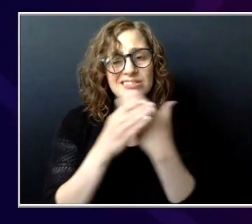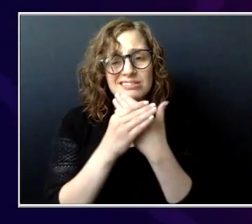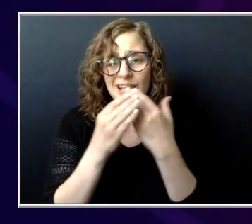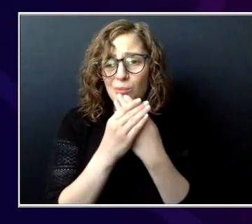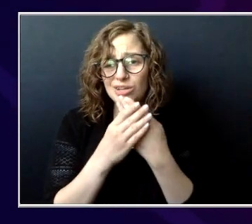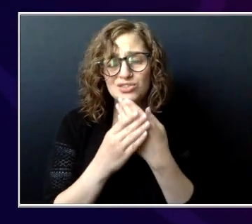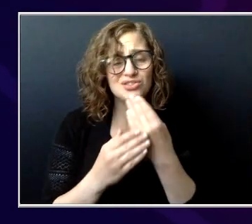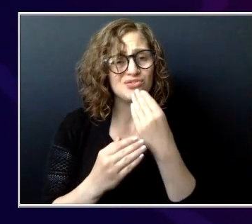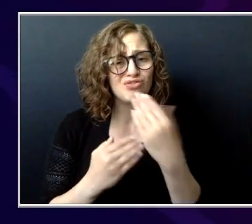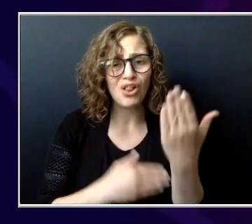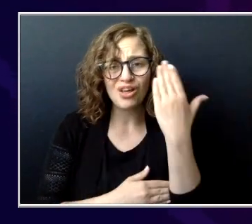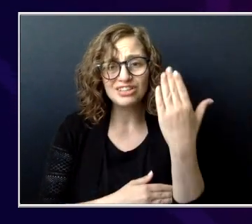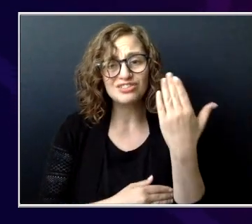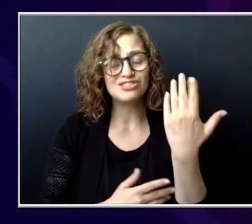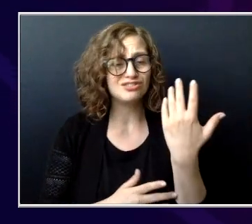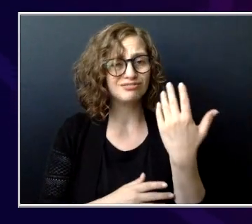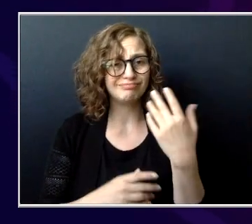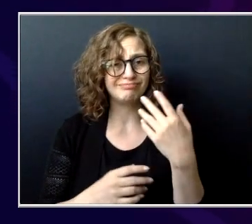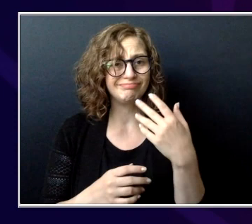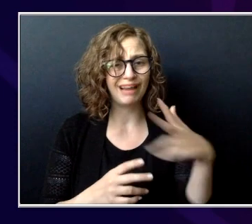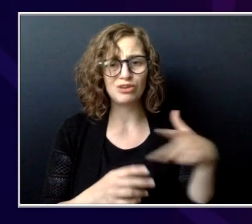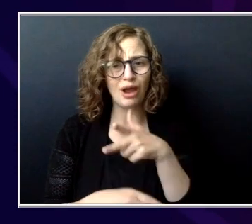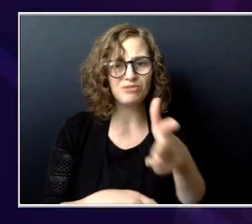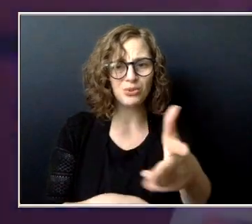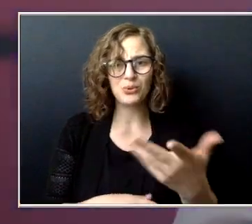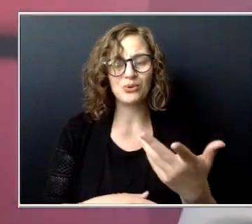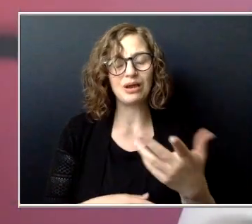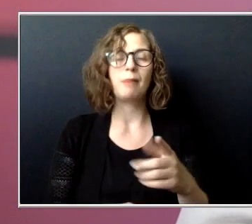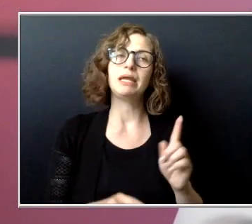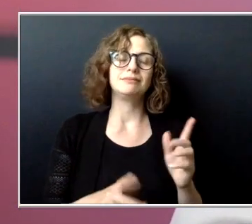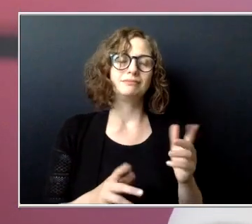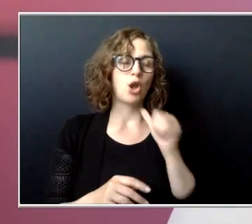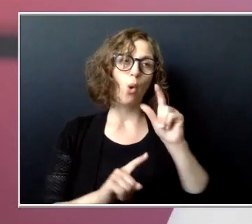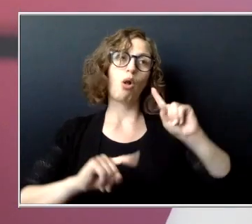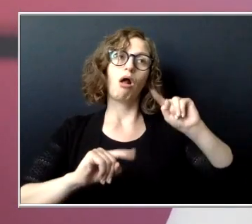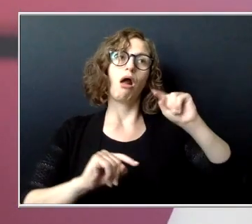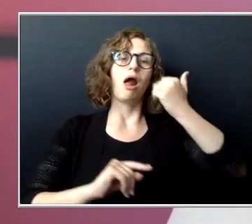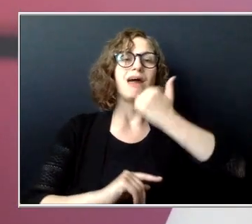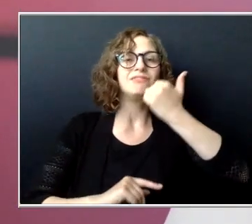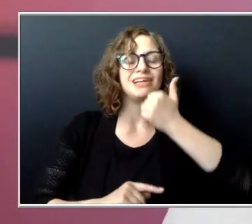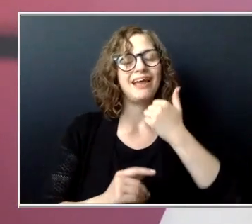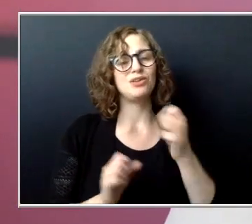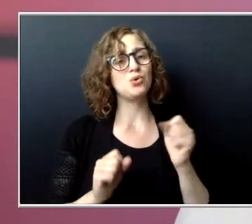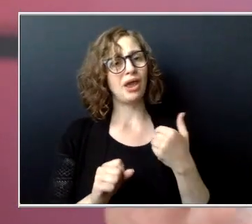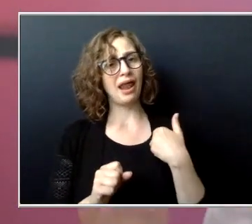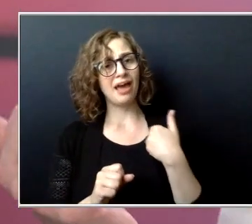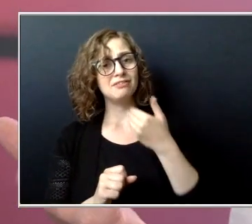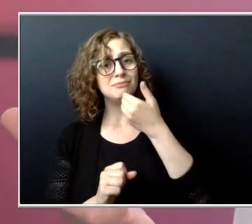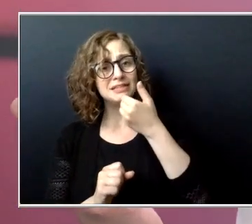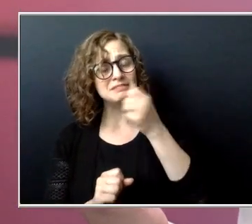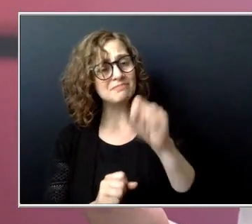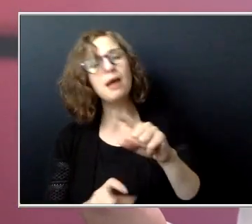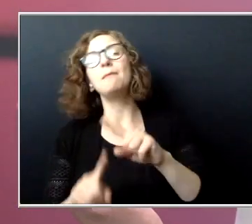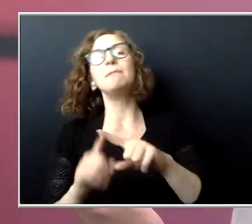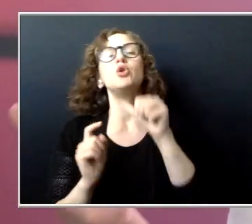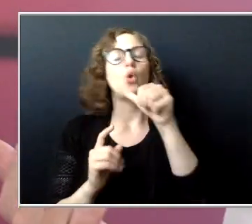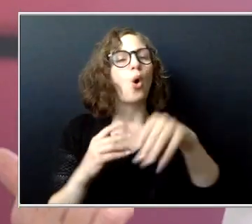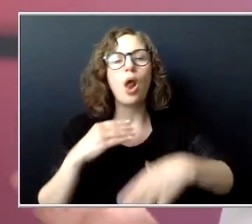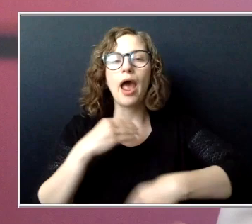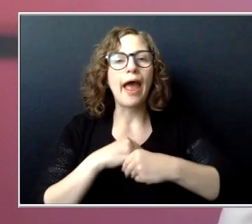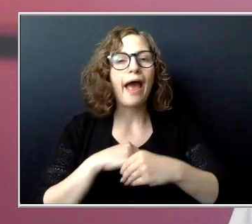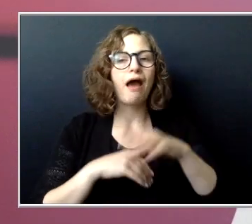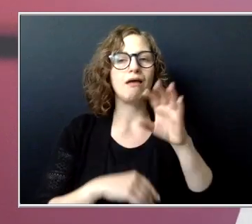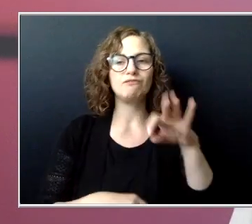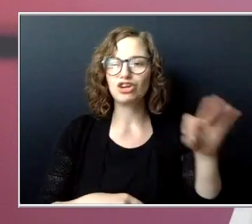can't live there, but yes, you can go through, or you can grab a piece of pizza, but you can't add the French fries. You can't add the